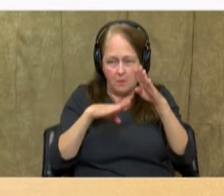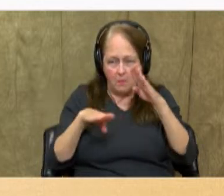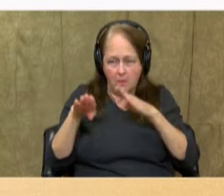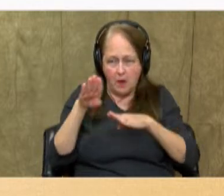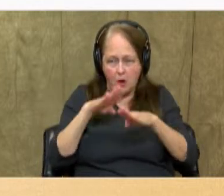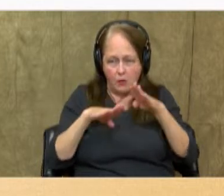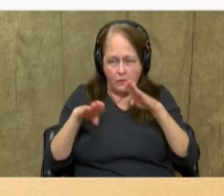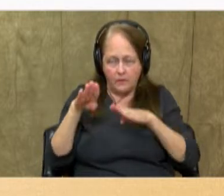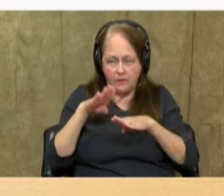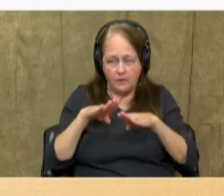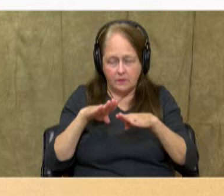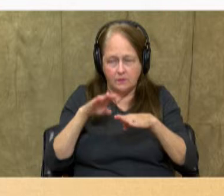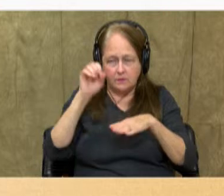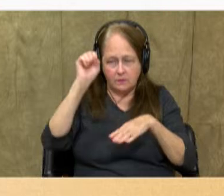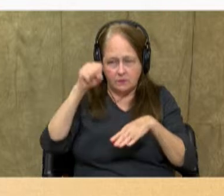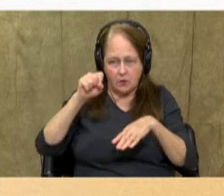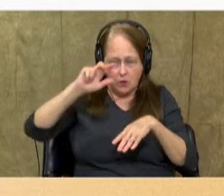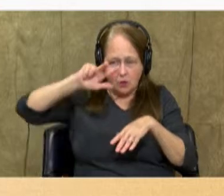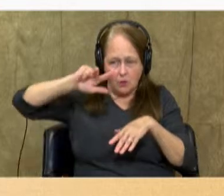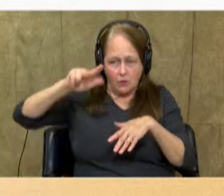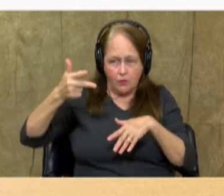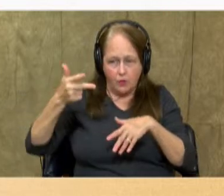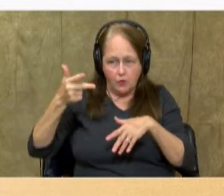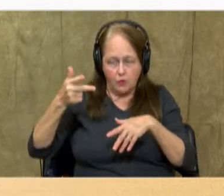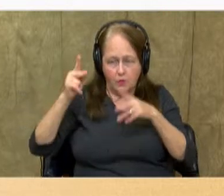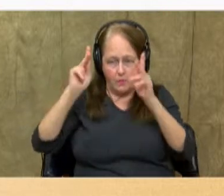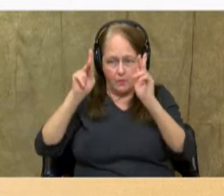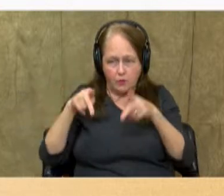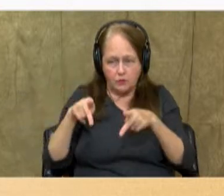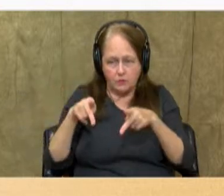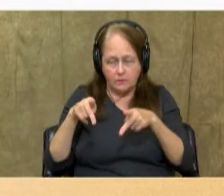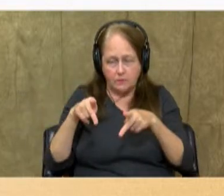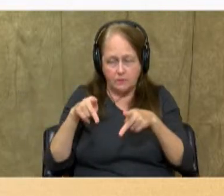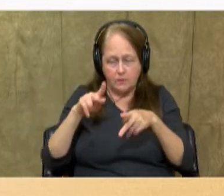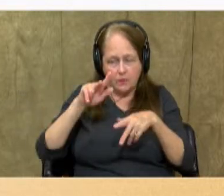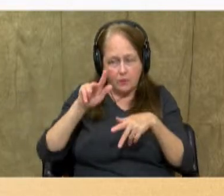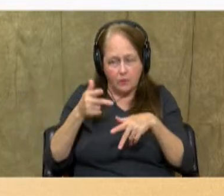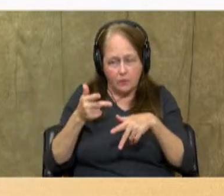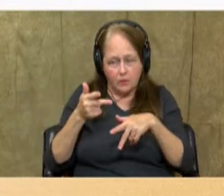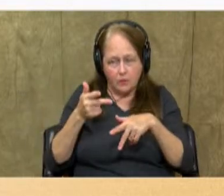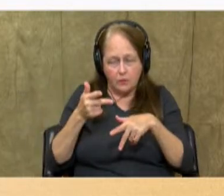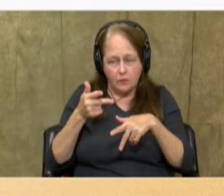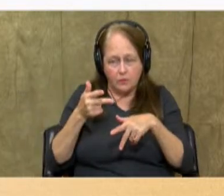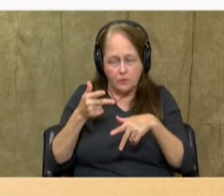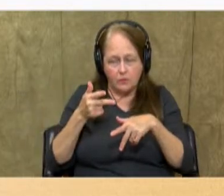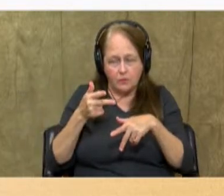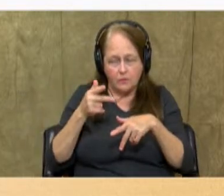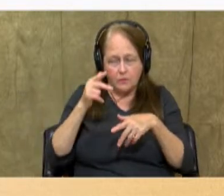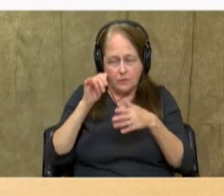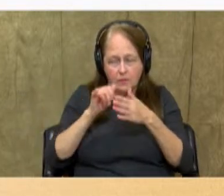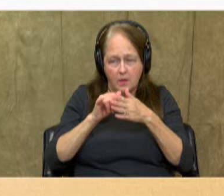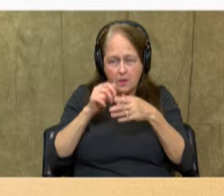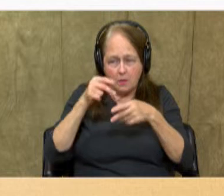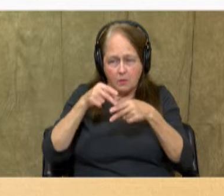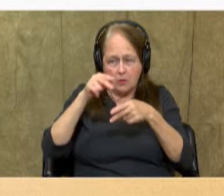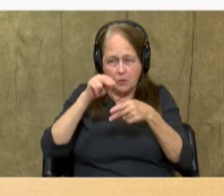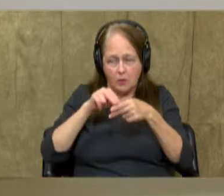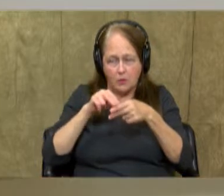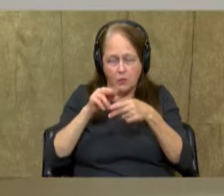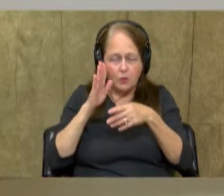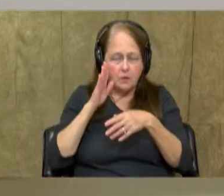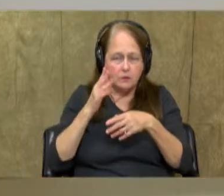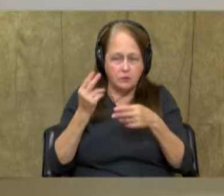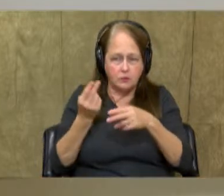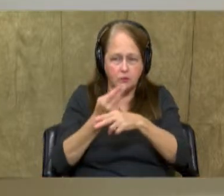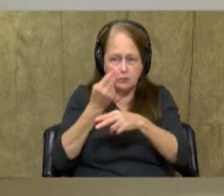in, yes, third person. Now, we know that third person is going to use certain types of pronouns. It's going to